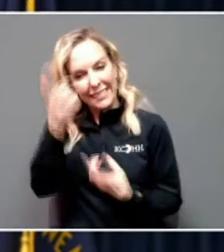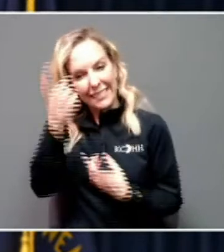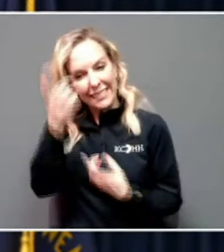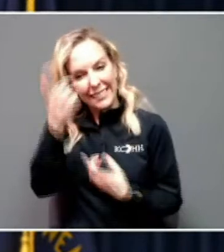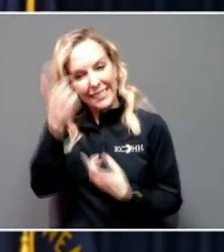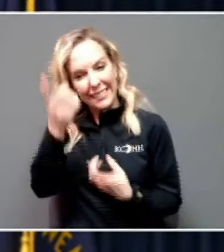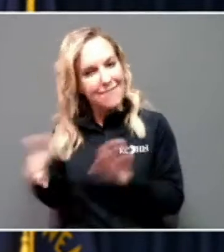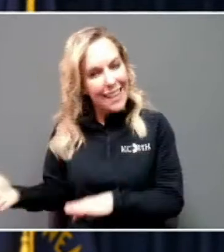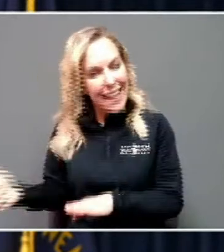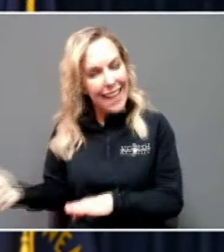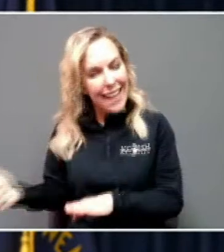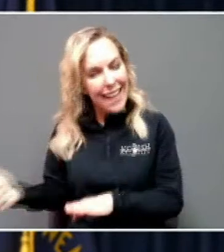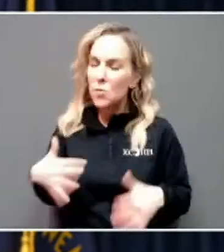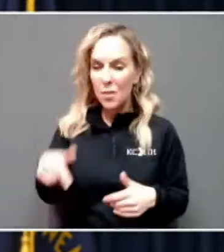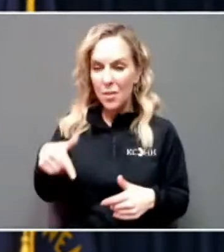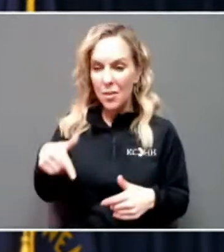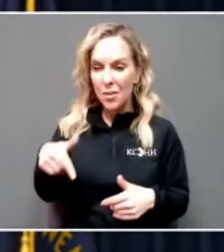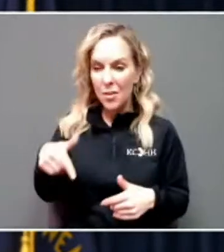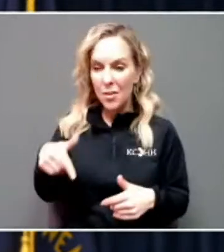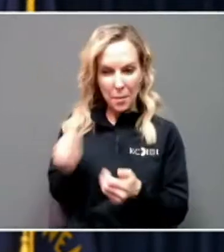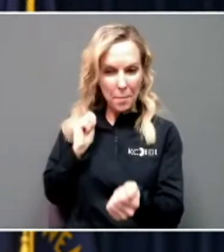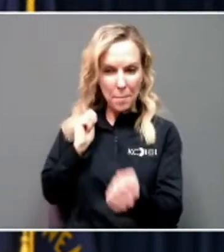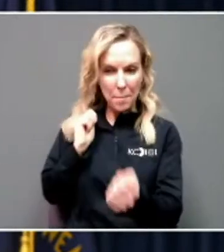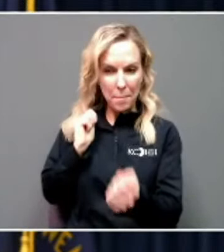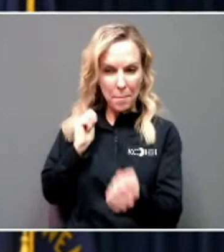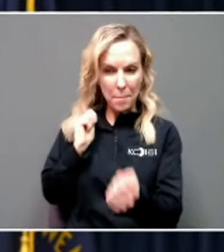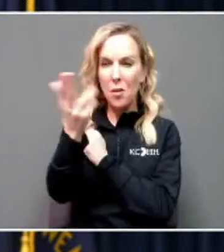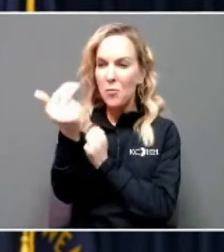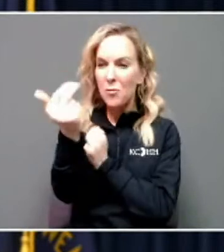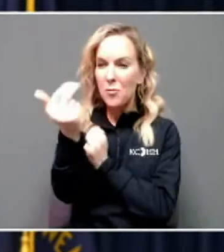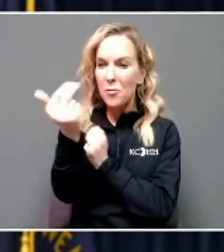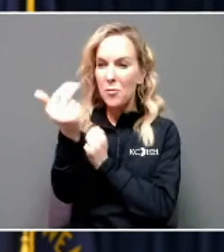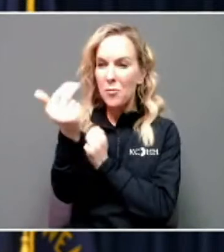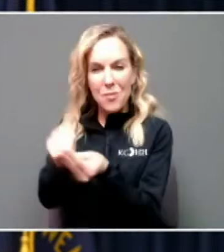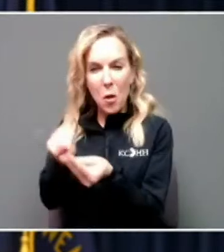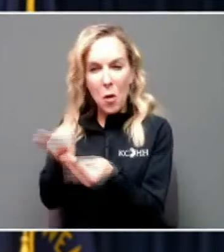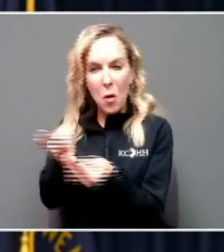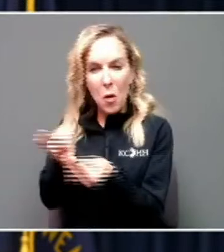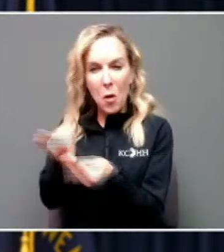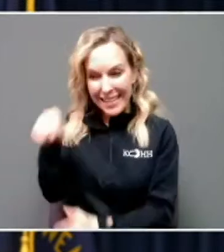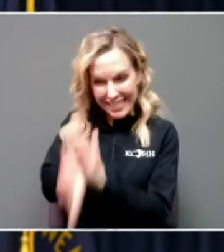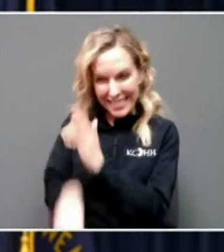pass 13,000 total deaths, which means it's killed more people in